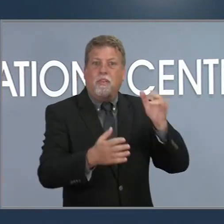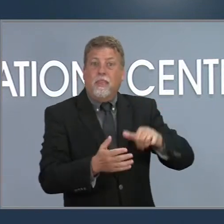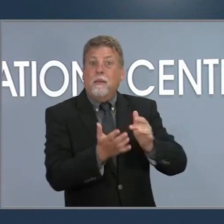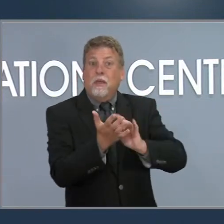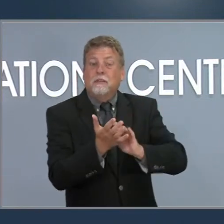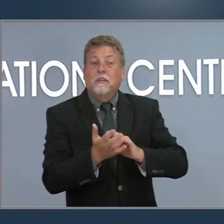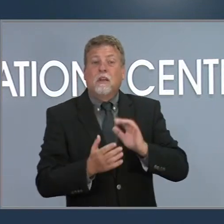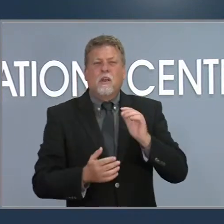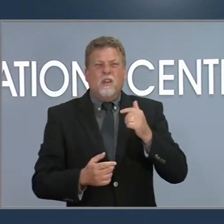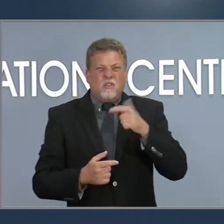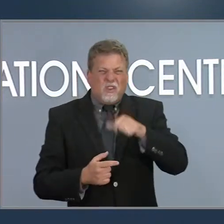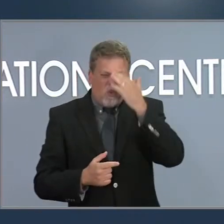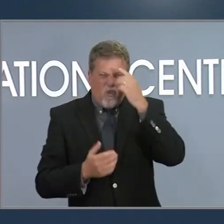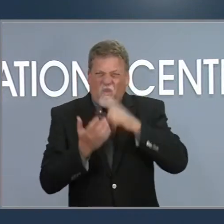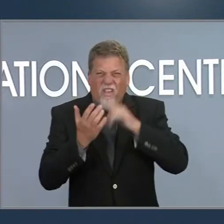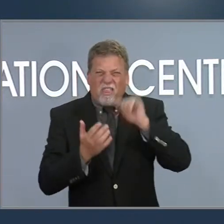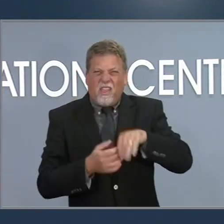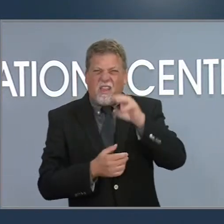at